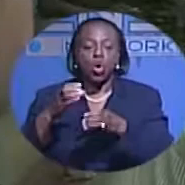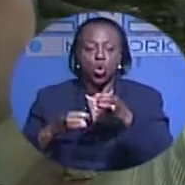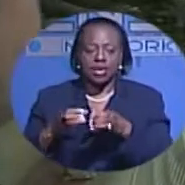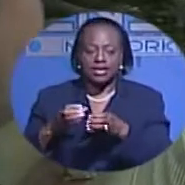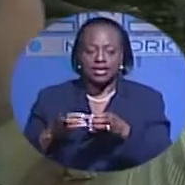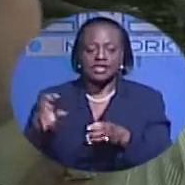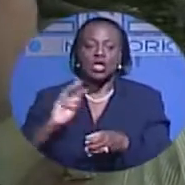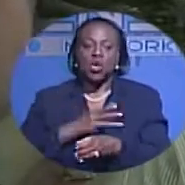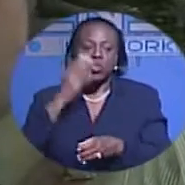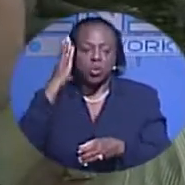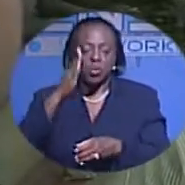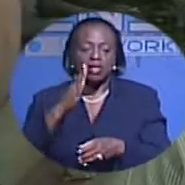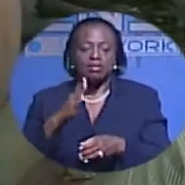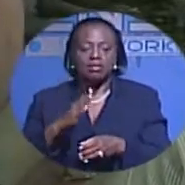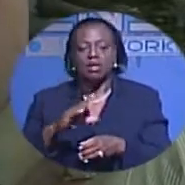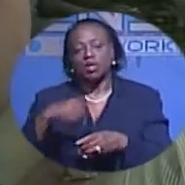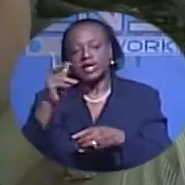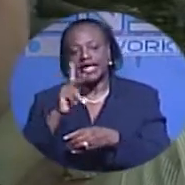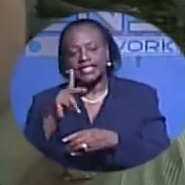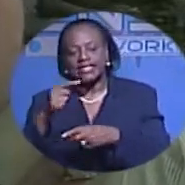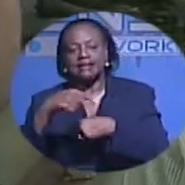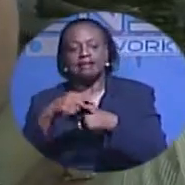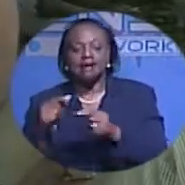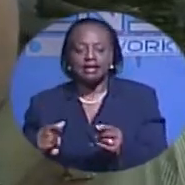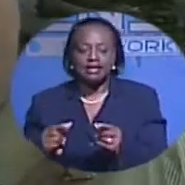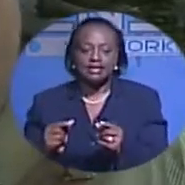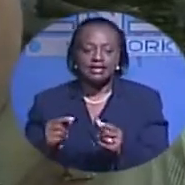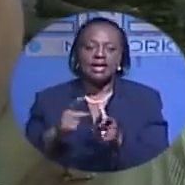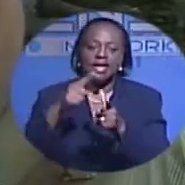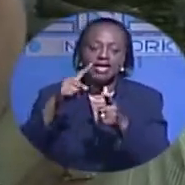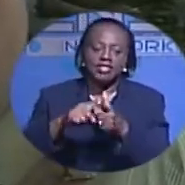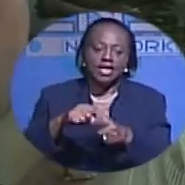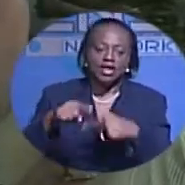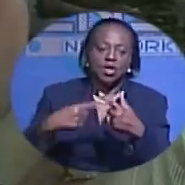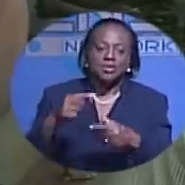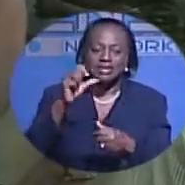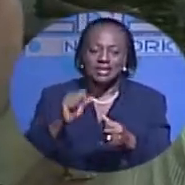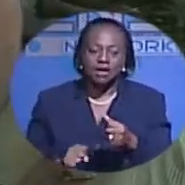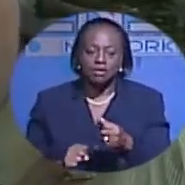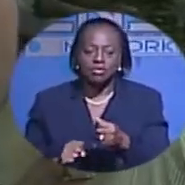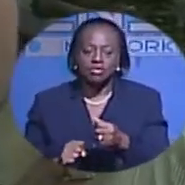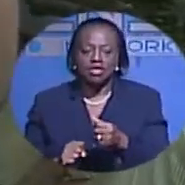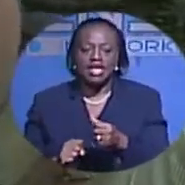and have one in Kensington Gardens. And then we'll probably go south a bit and have one in Southern Heights.